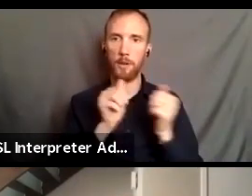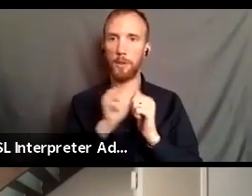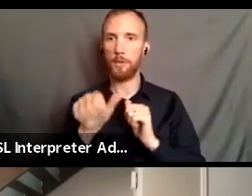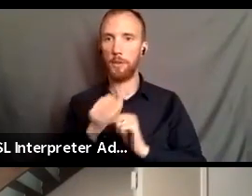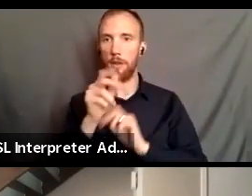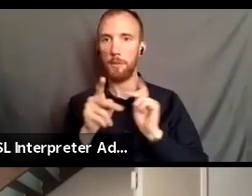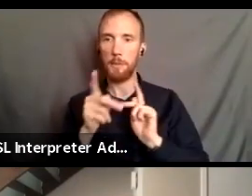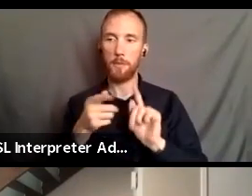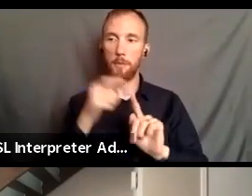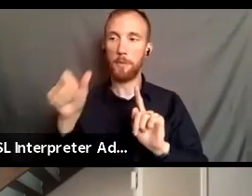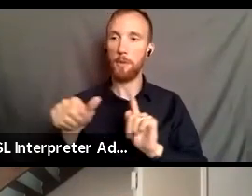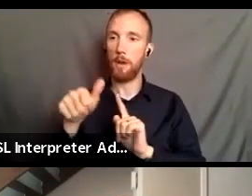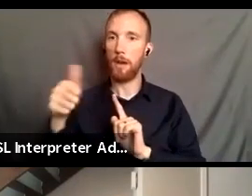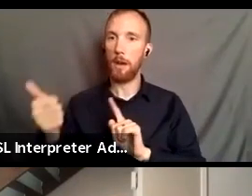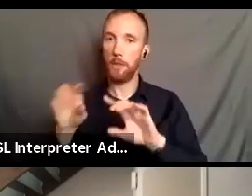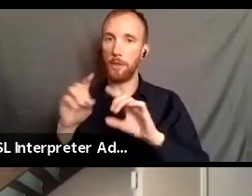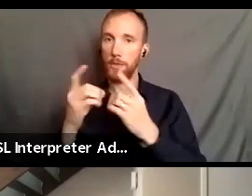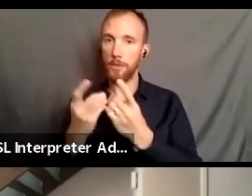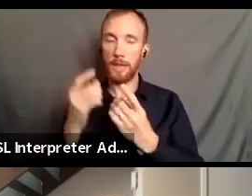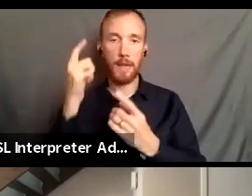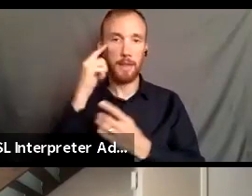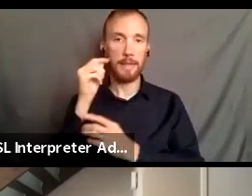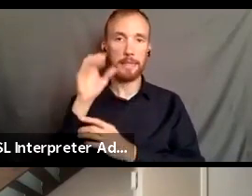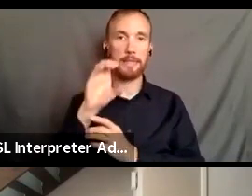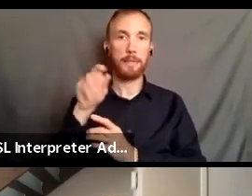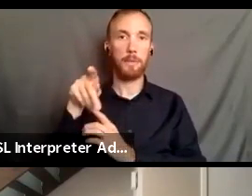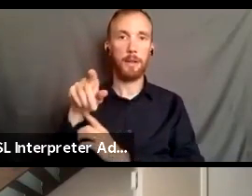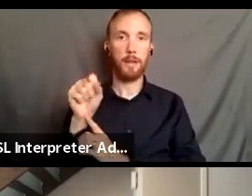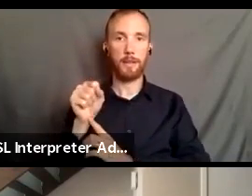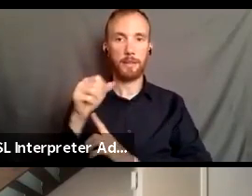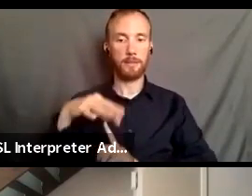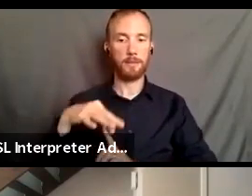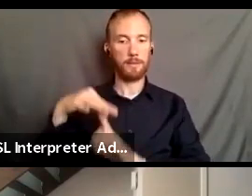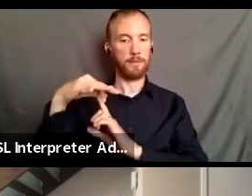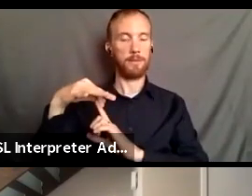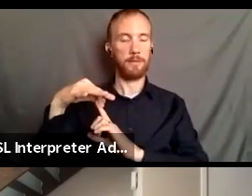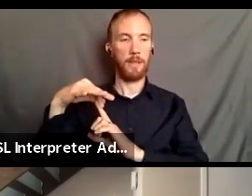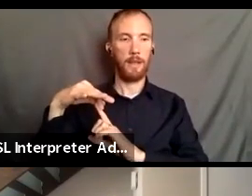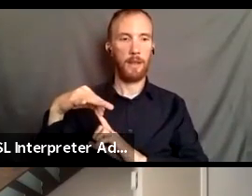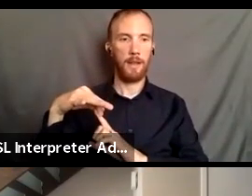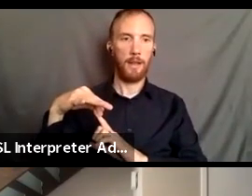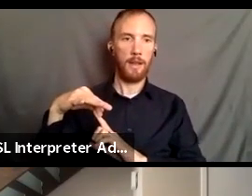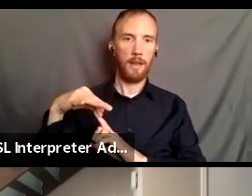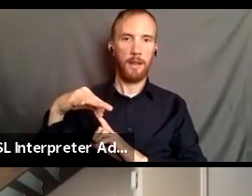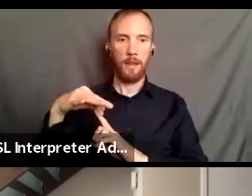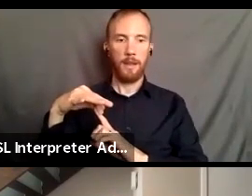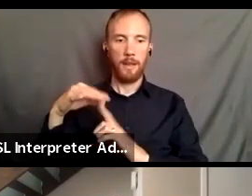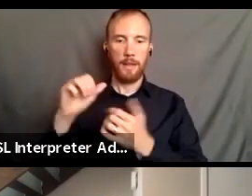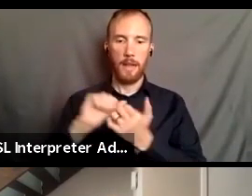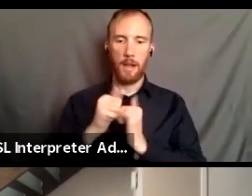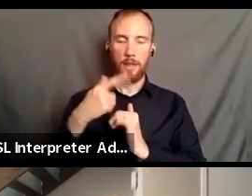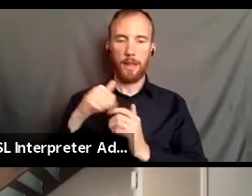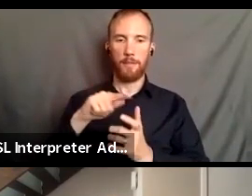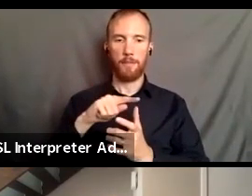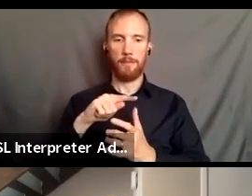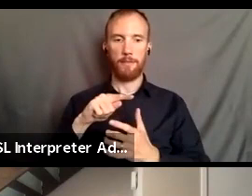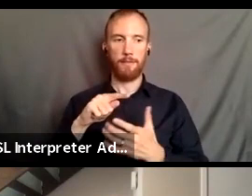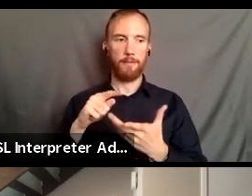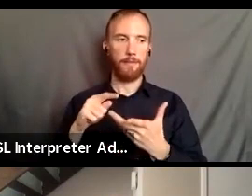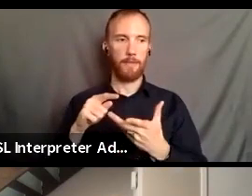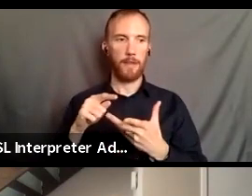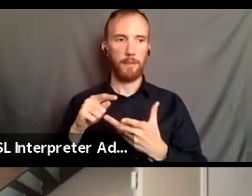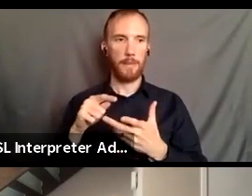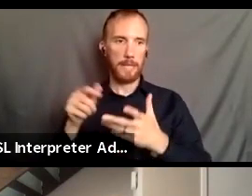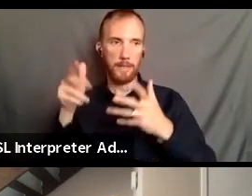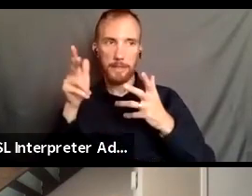um i think cps has been unique in the degree to which community input was not just heard but